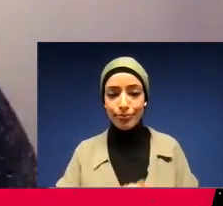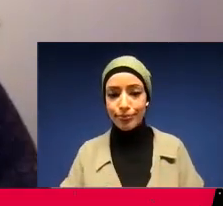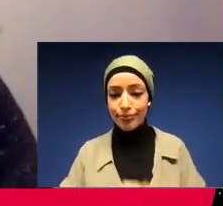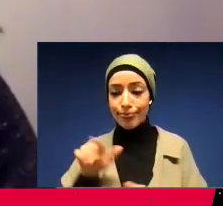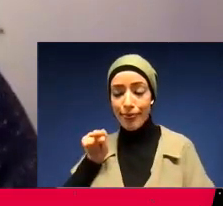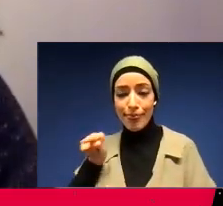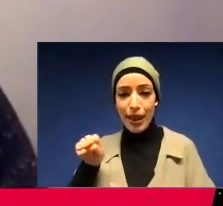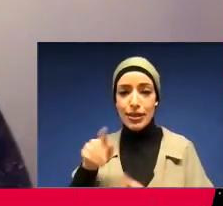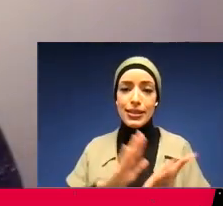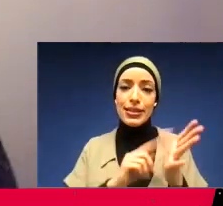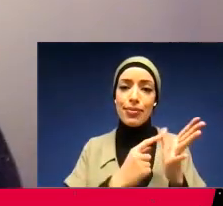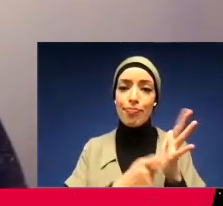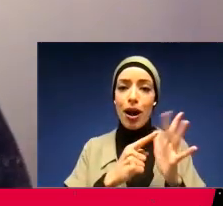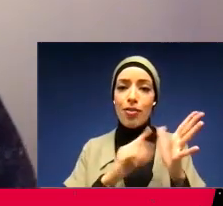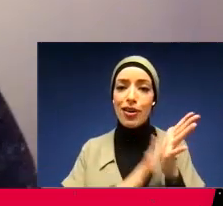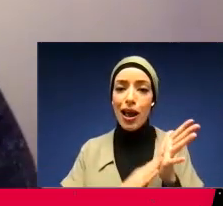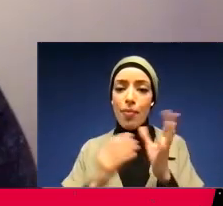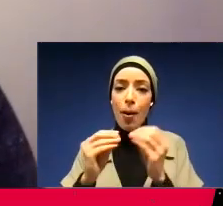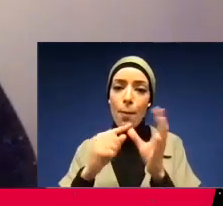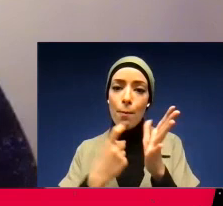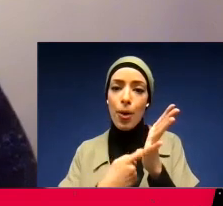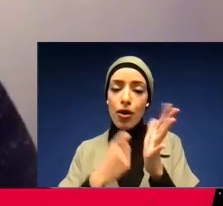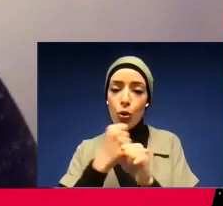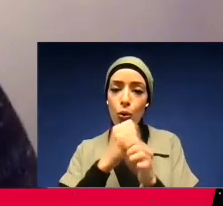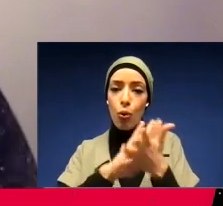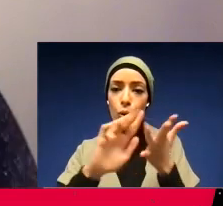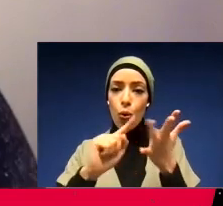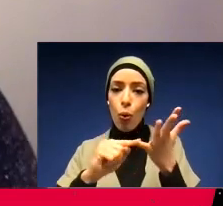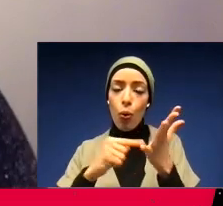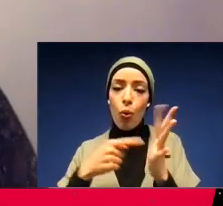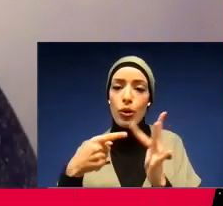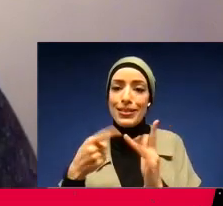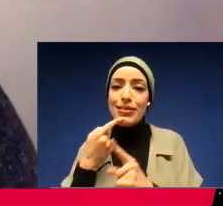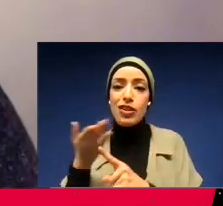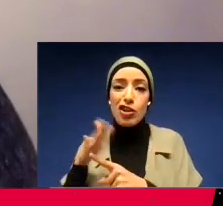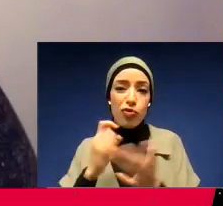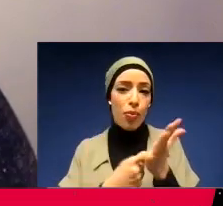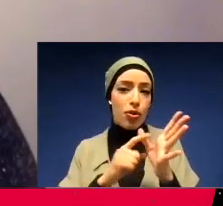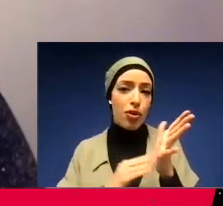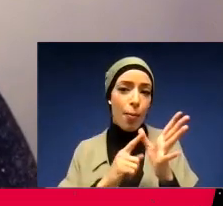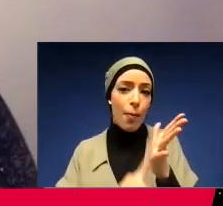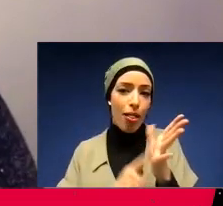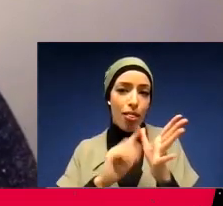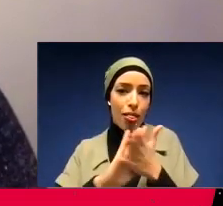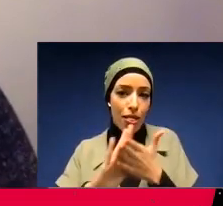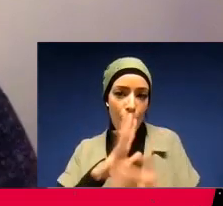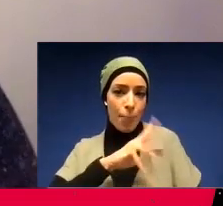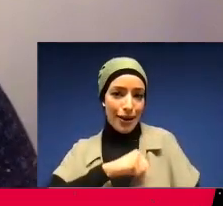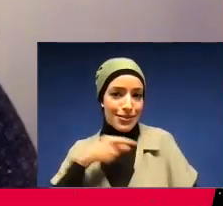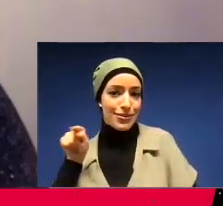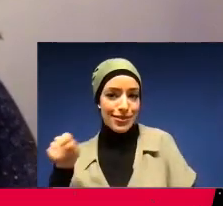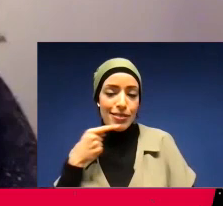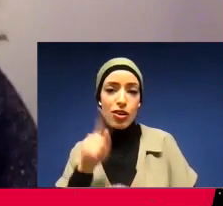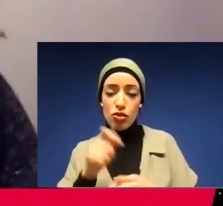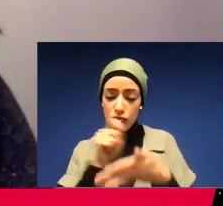Barghouti, is from Ramallah, and she is a Palestinian writer and commentator. Her writing has appeared in the New York Times, Al